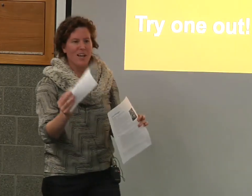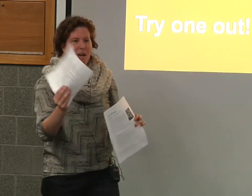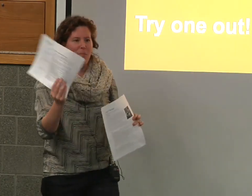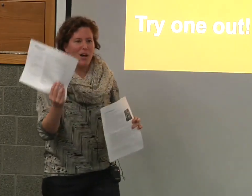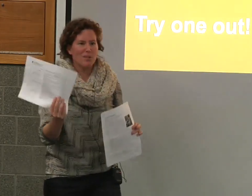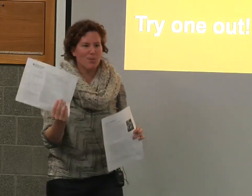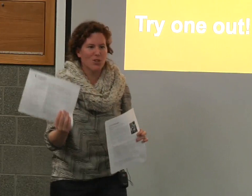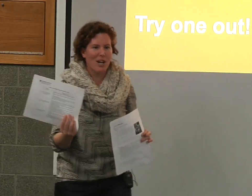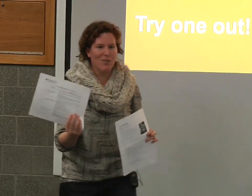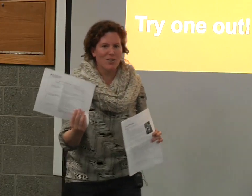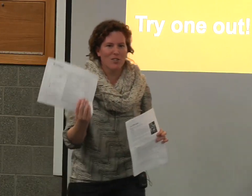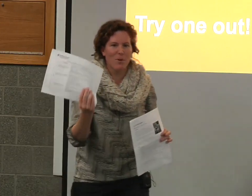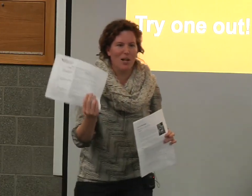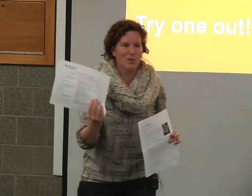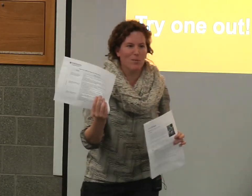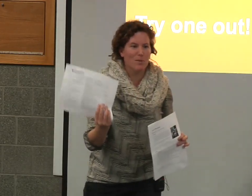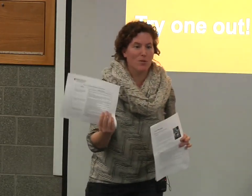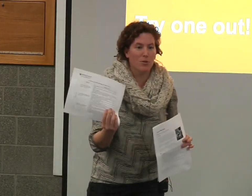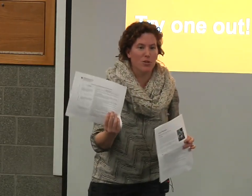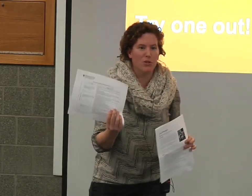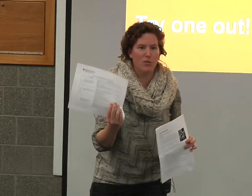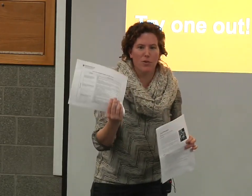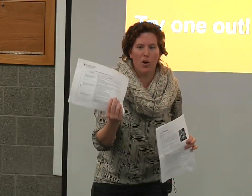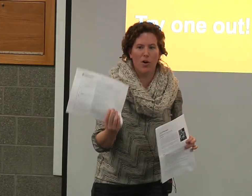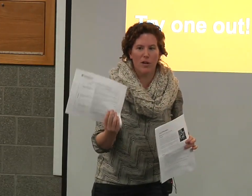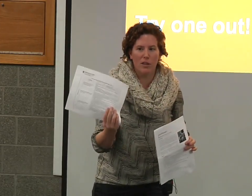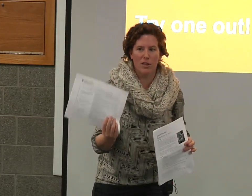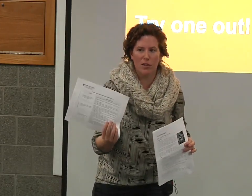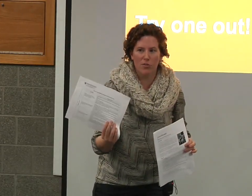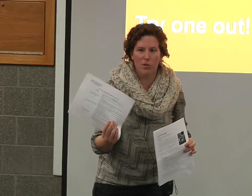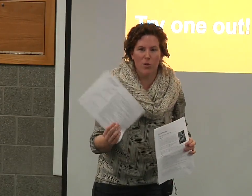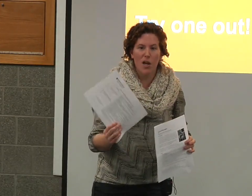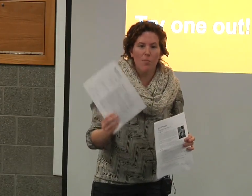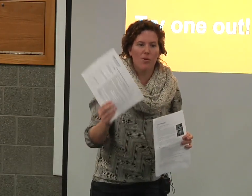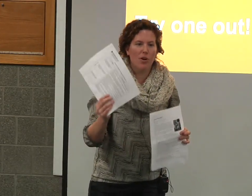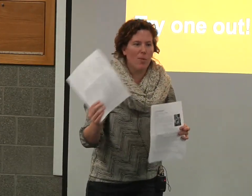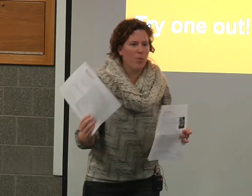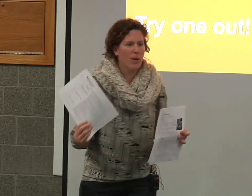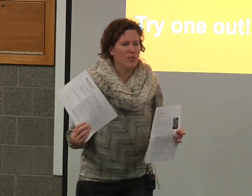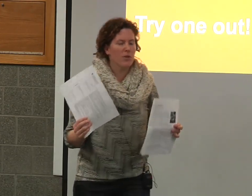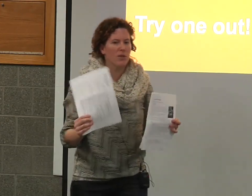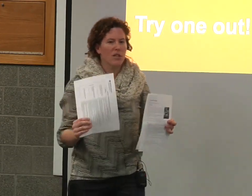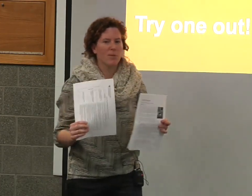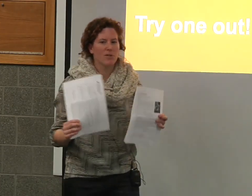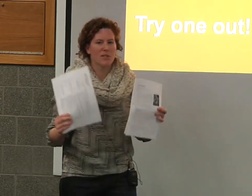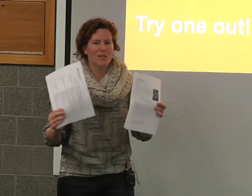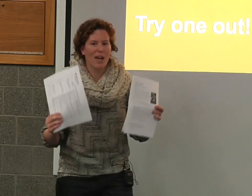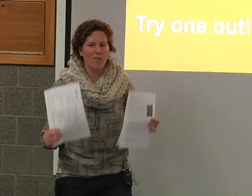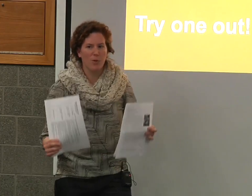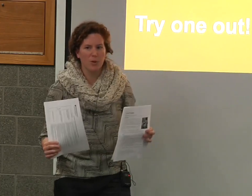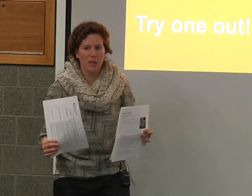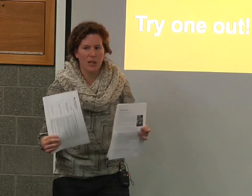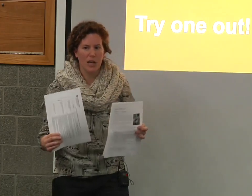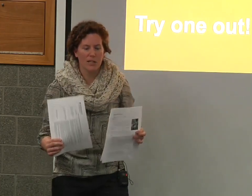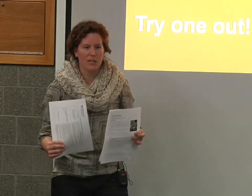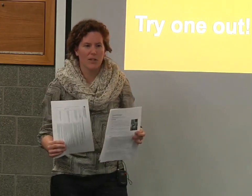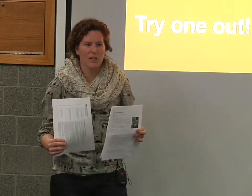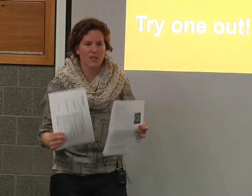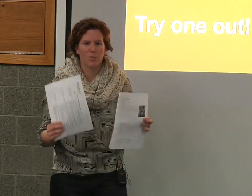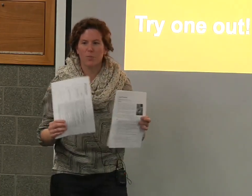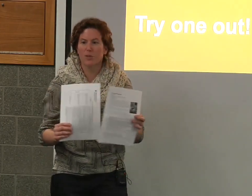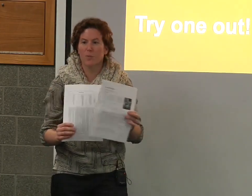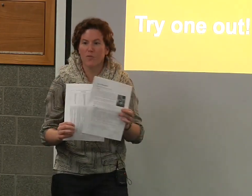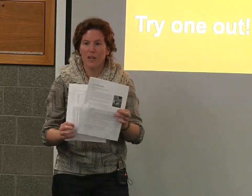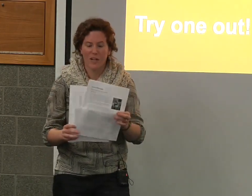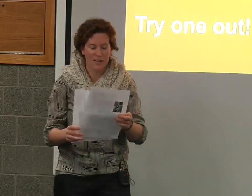I've mentioned this already, possible challenges and possible solutions for you to already think through. But there are a couple ways for you to think about scaffolding